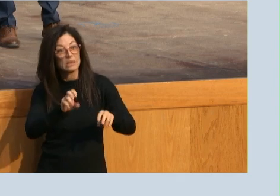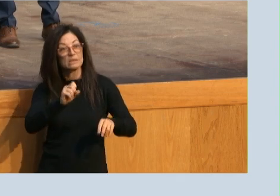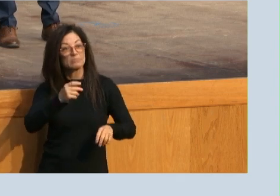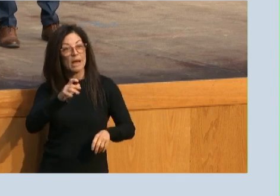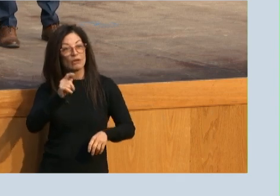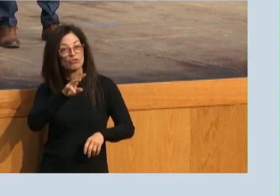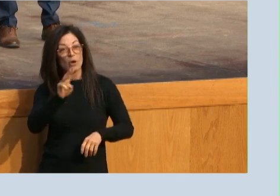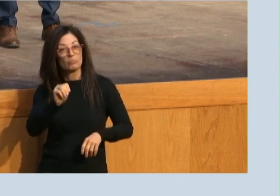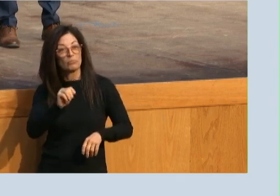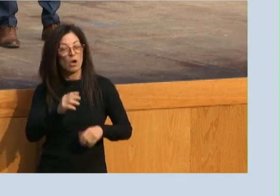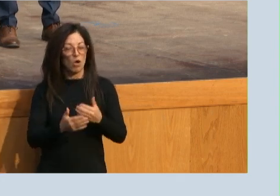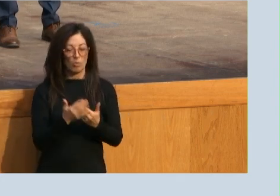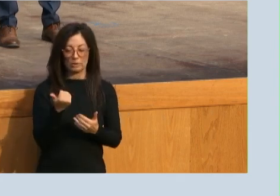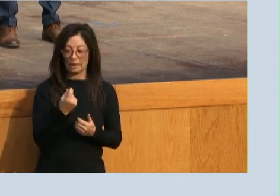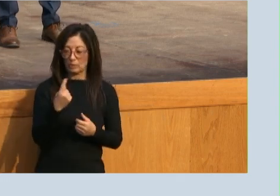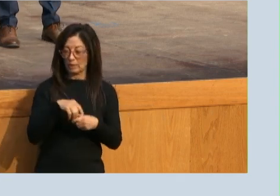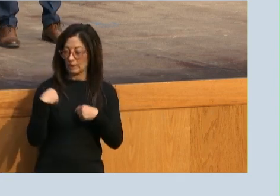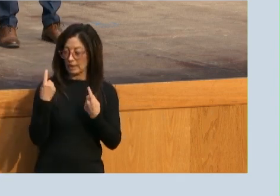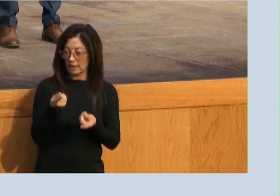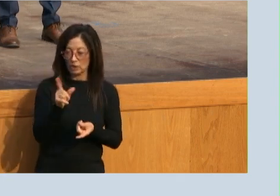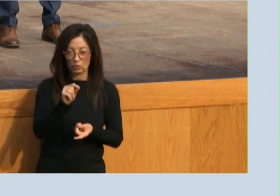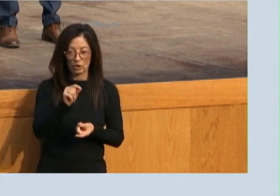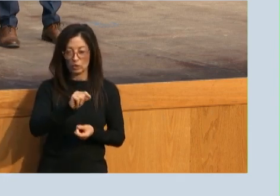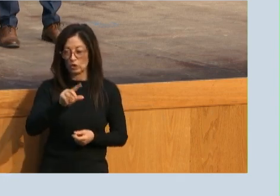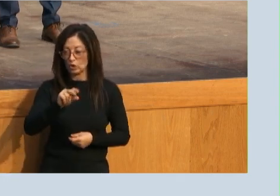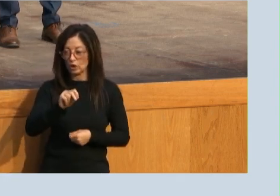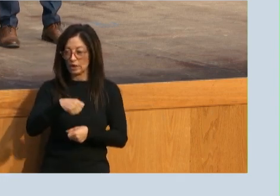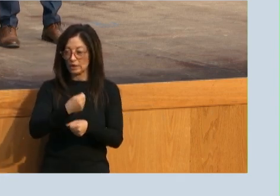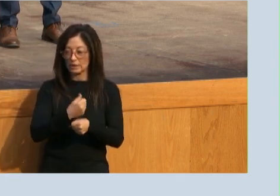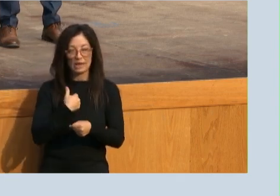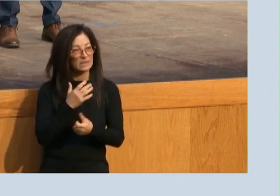everyone, in the last 20, 30 years has had some